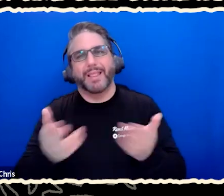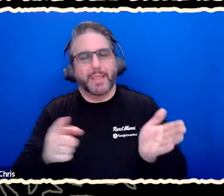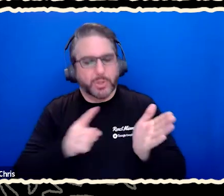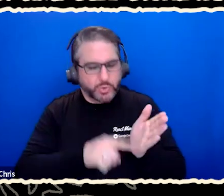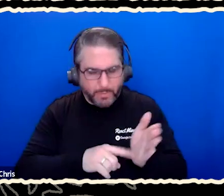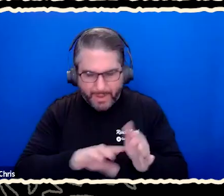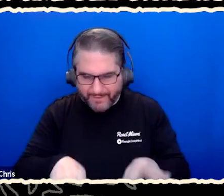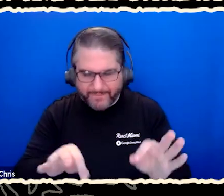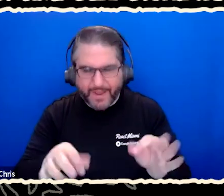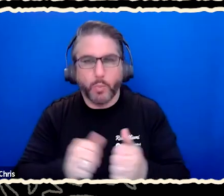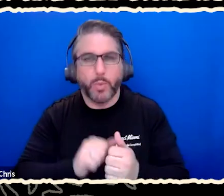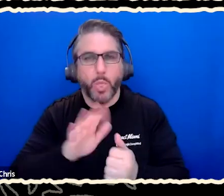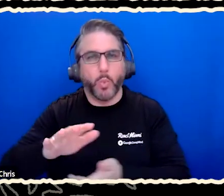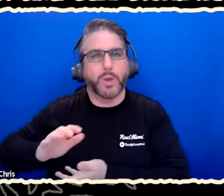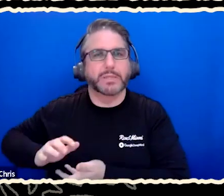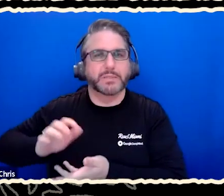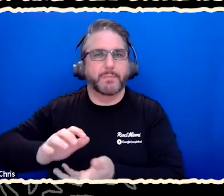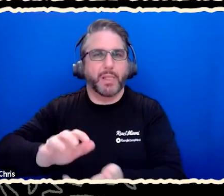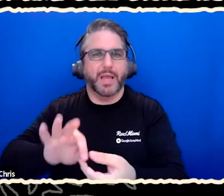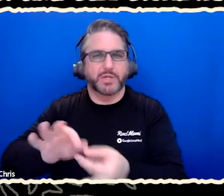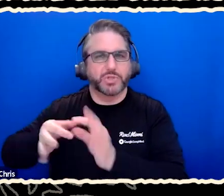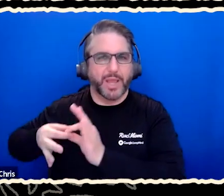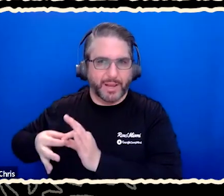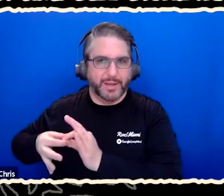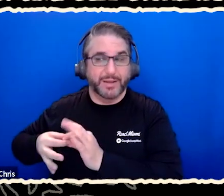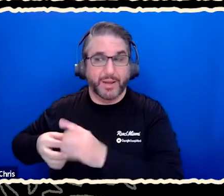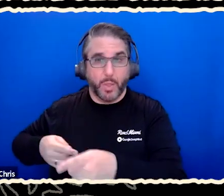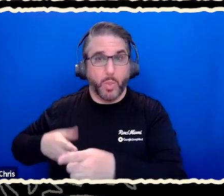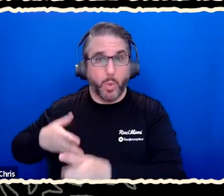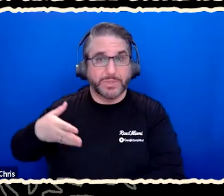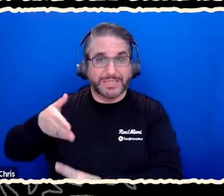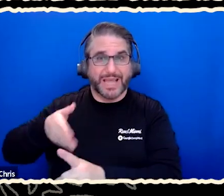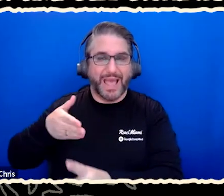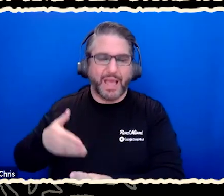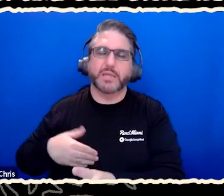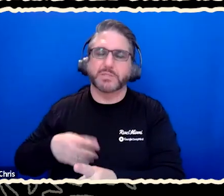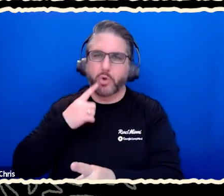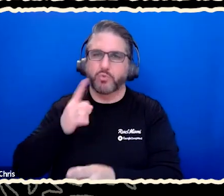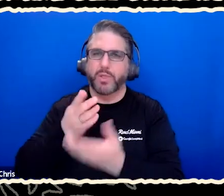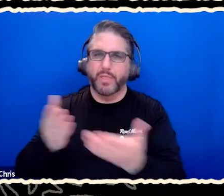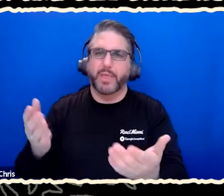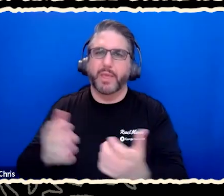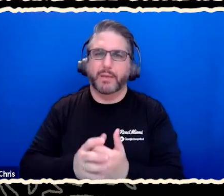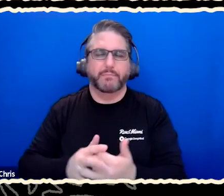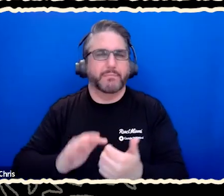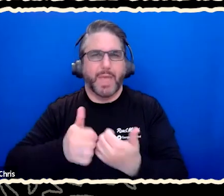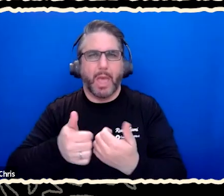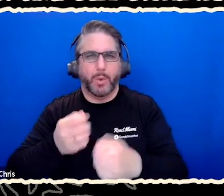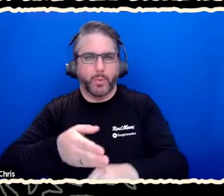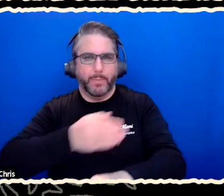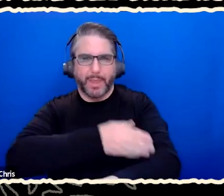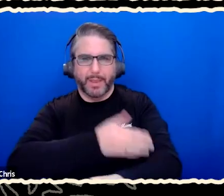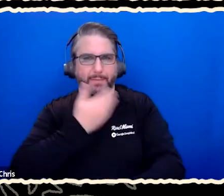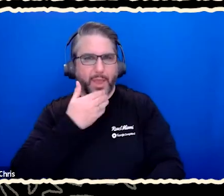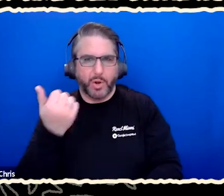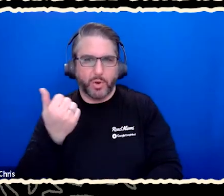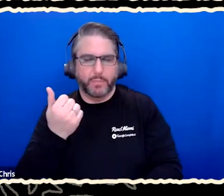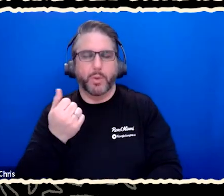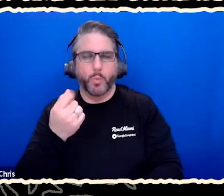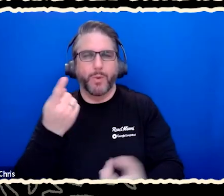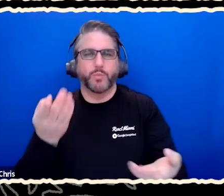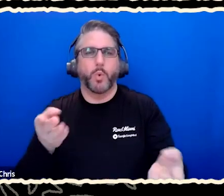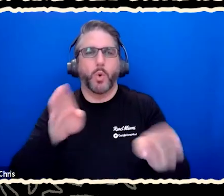your supply chain. Supply chain attacks are a thing. And how can we make it better? Basically closing the